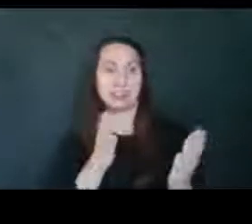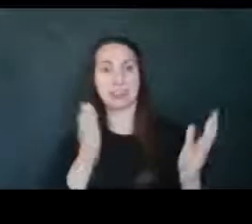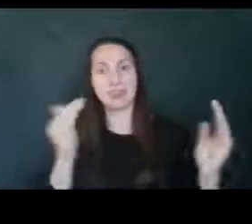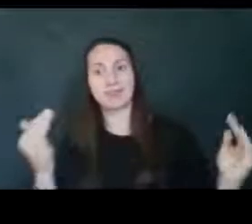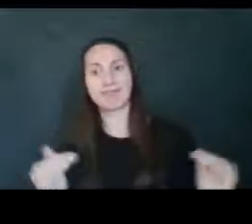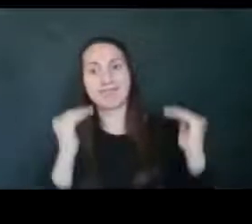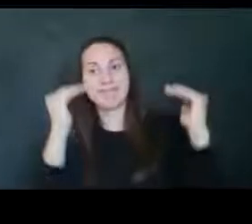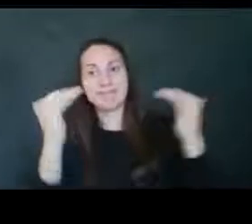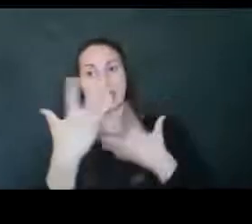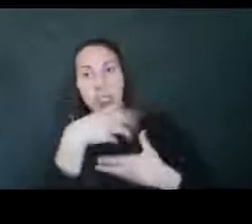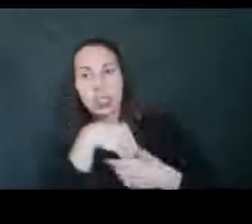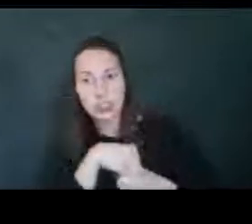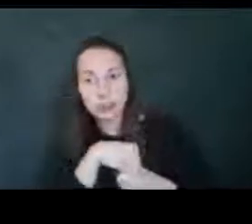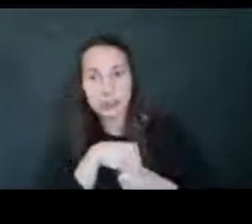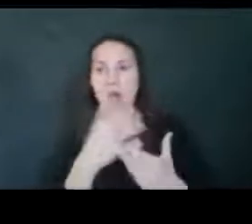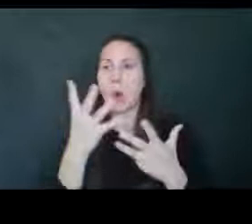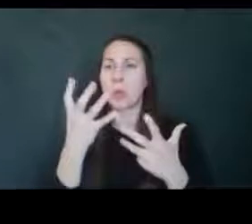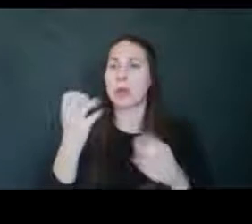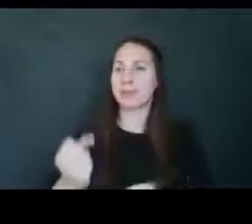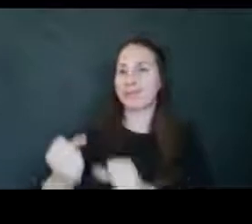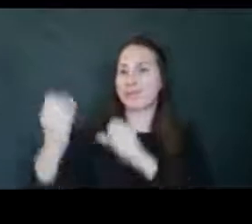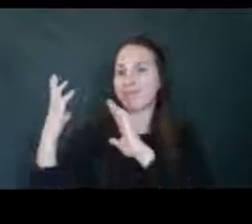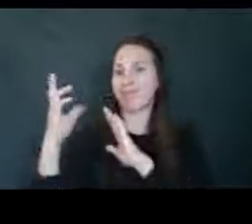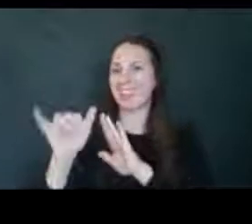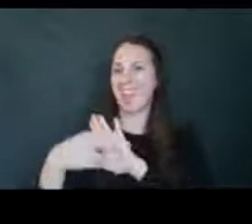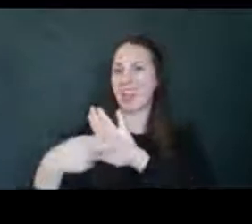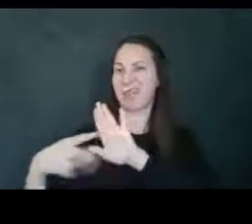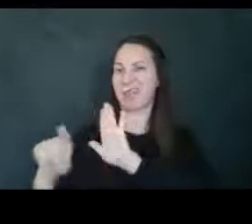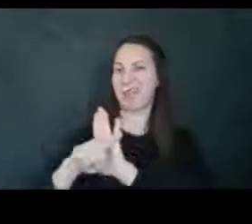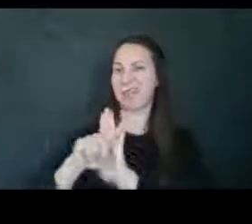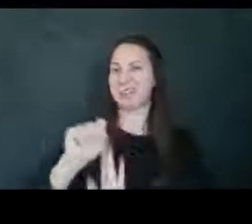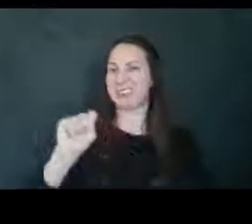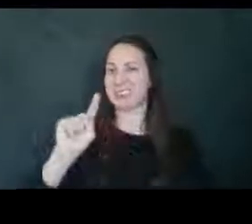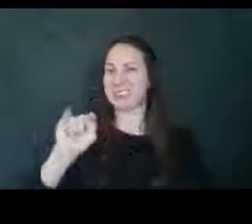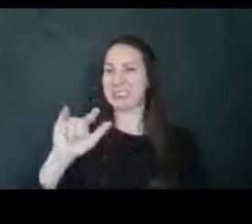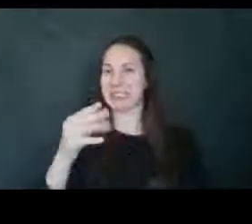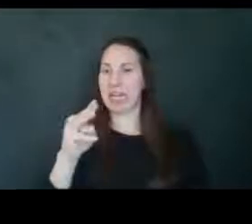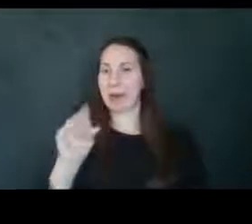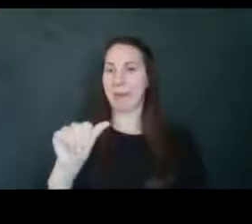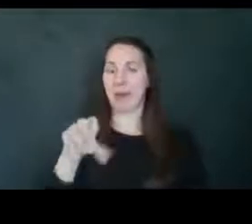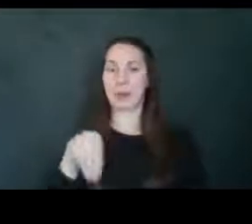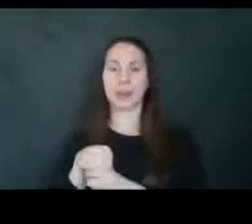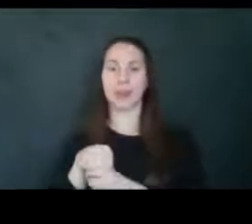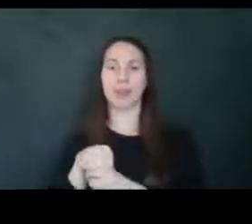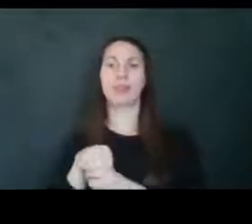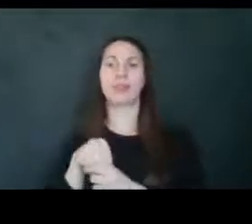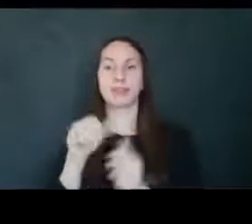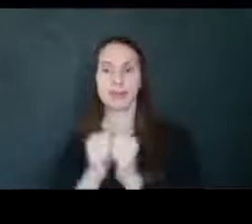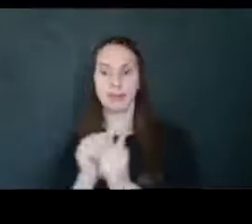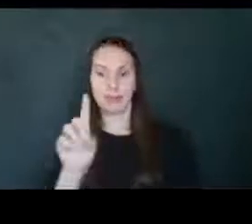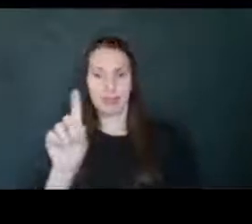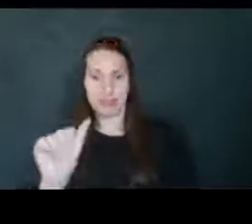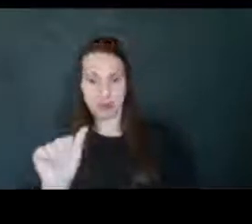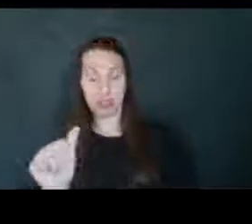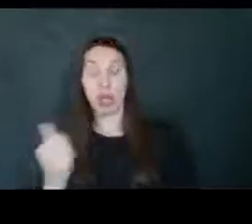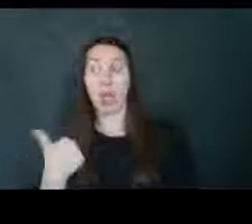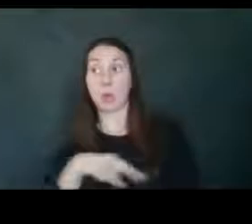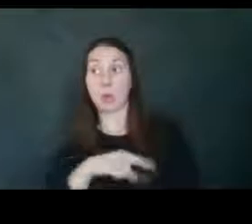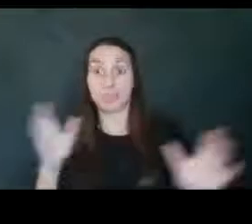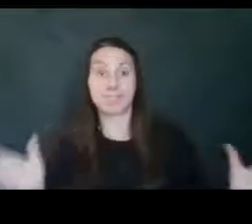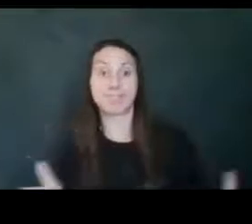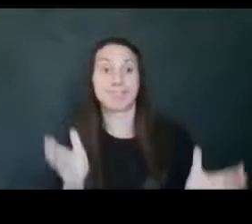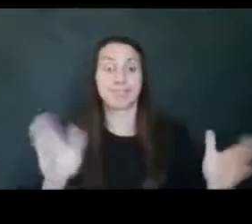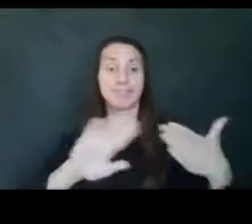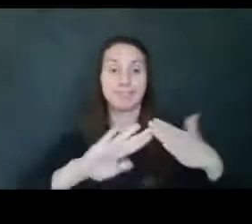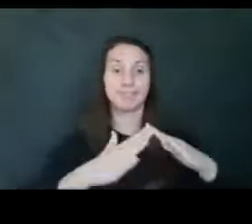eliminate the stigma associated with disabilities, and encourages community support and participation to